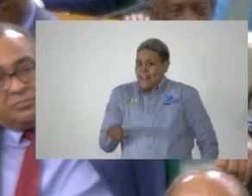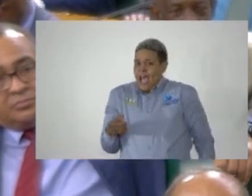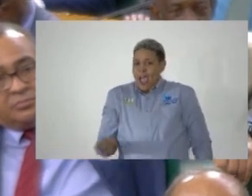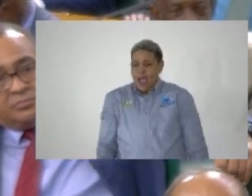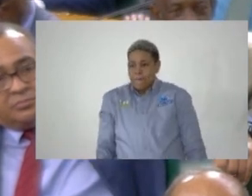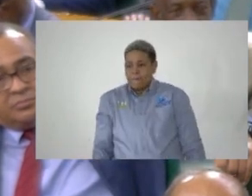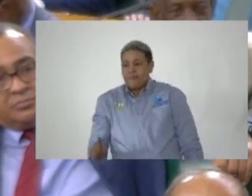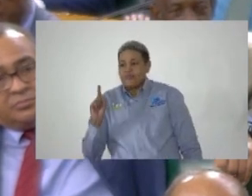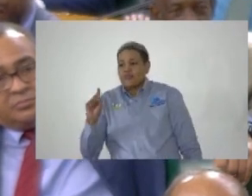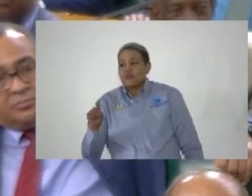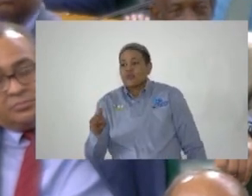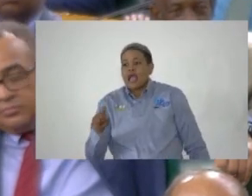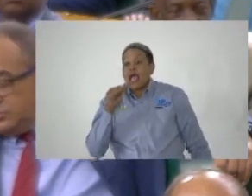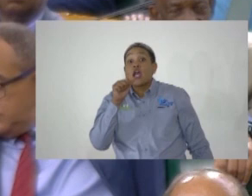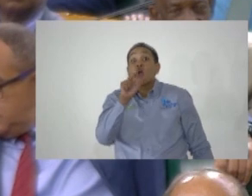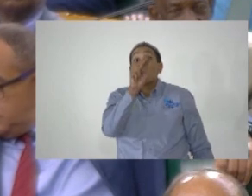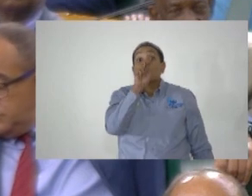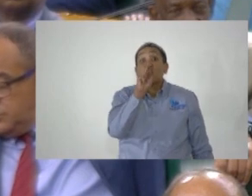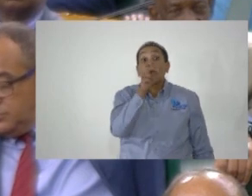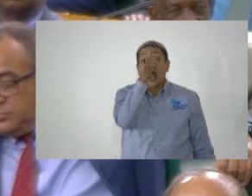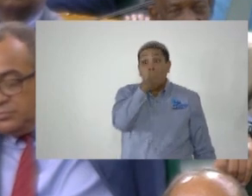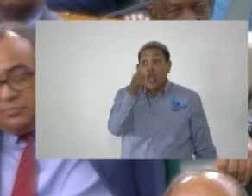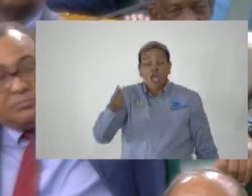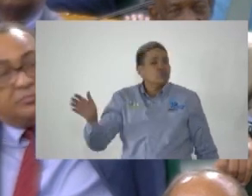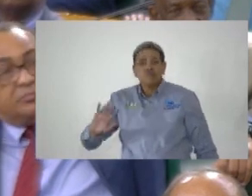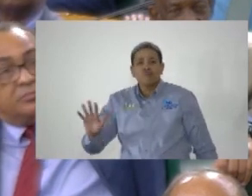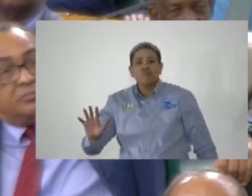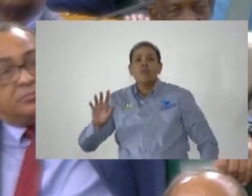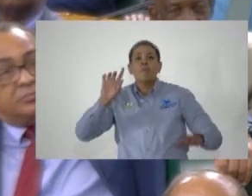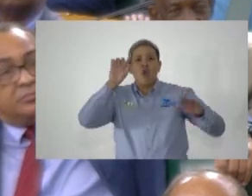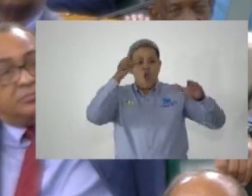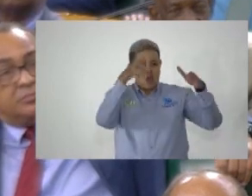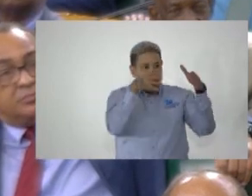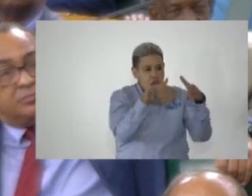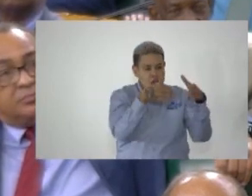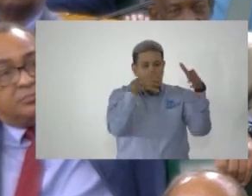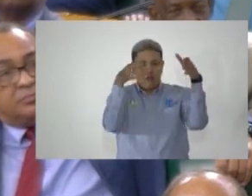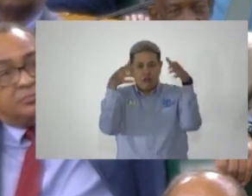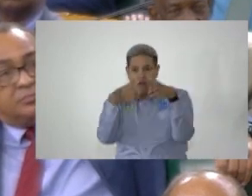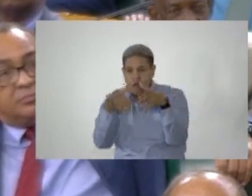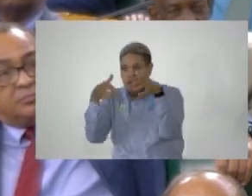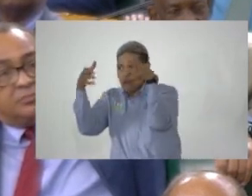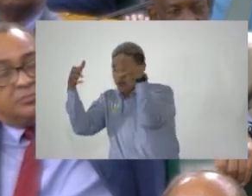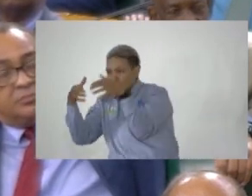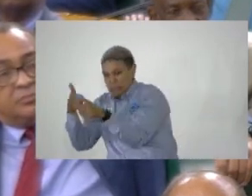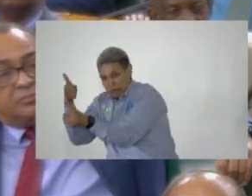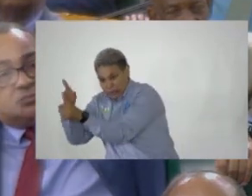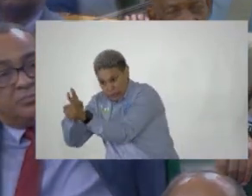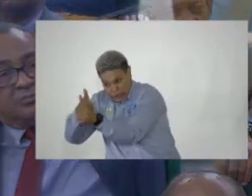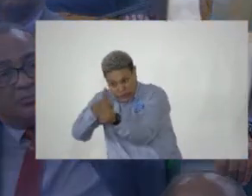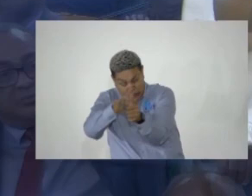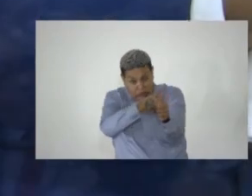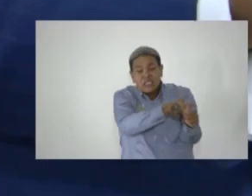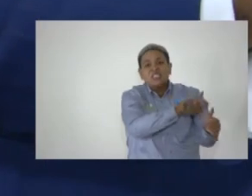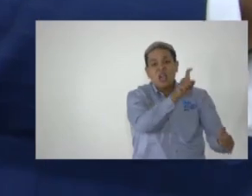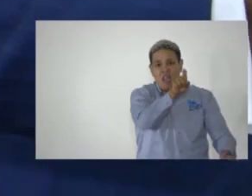to go union, not only union by union, but public body by public body. Now, Madam